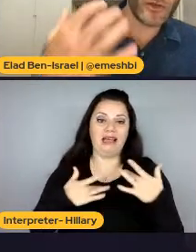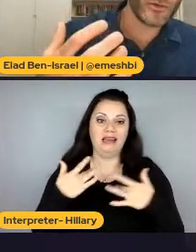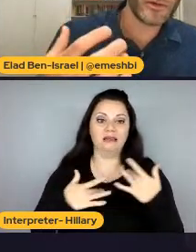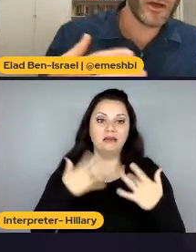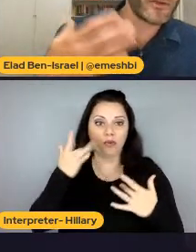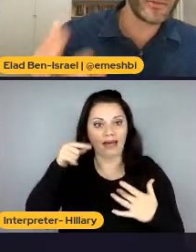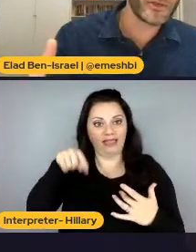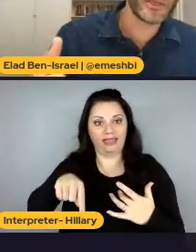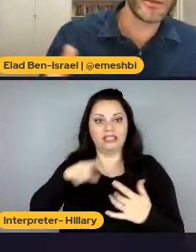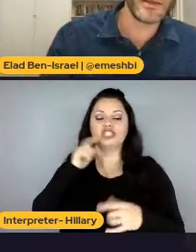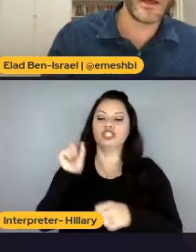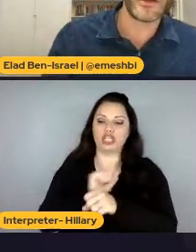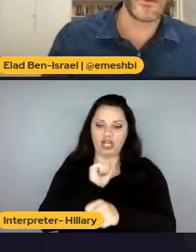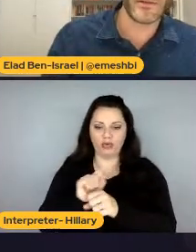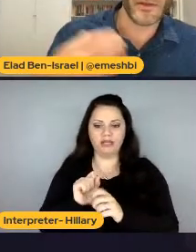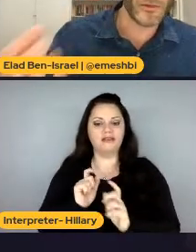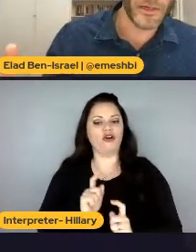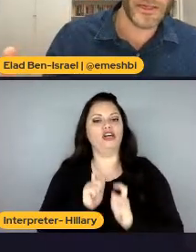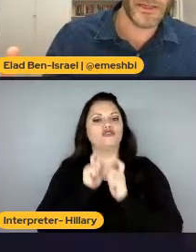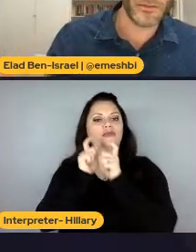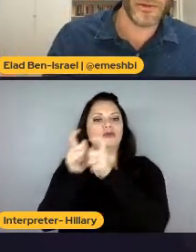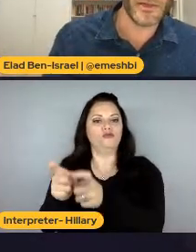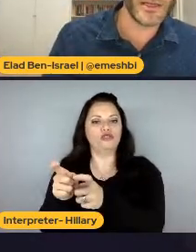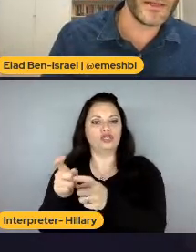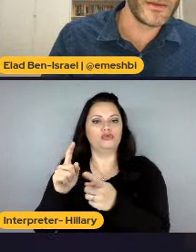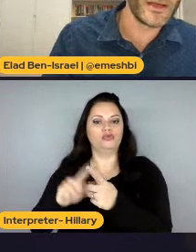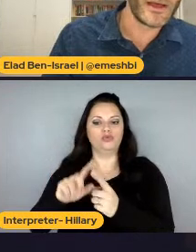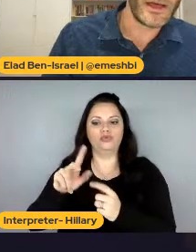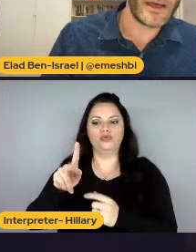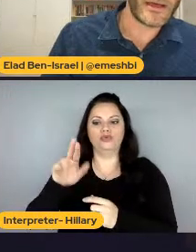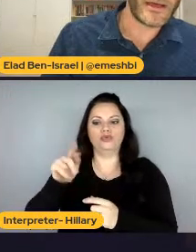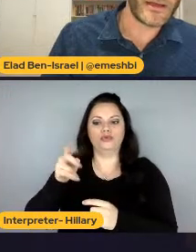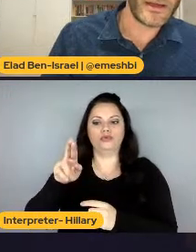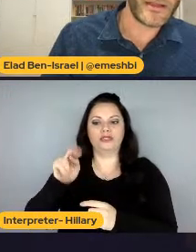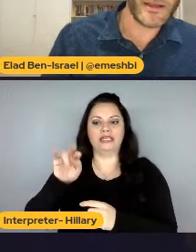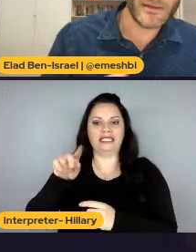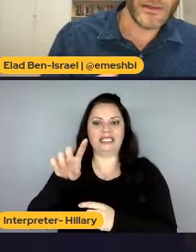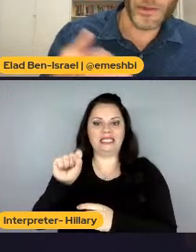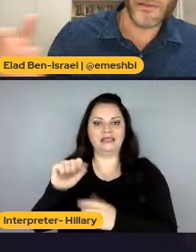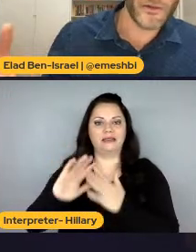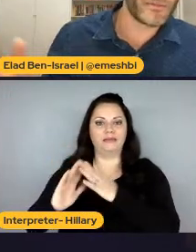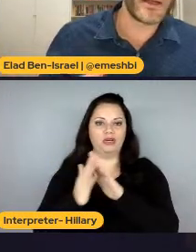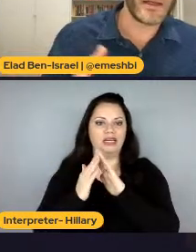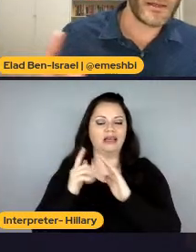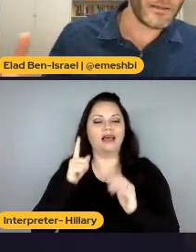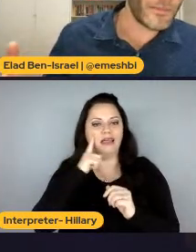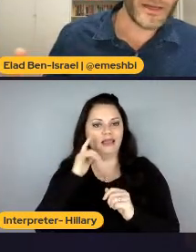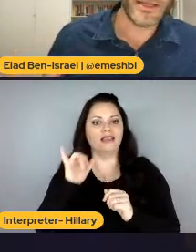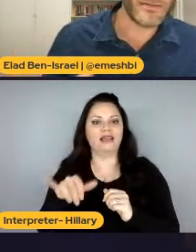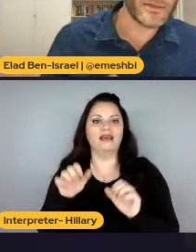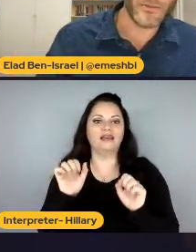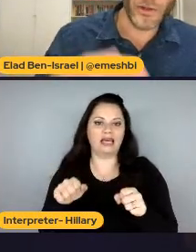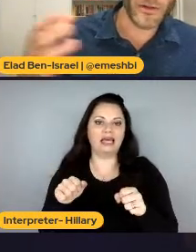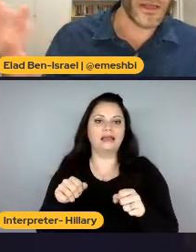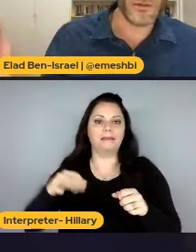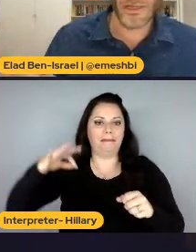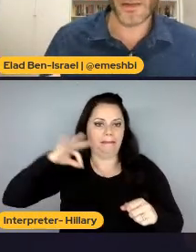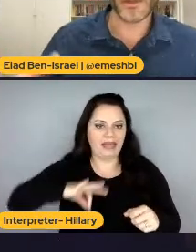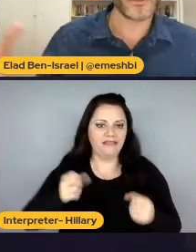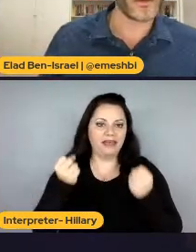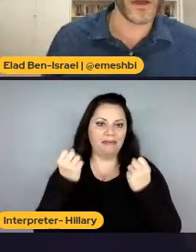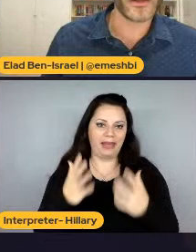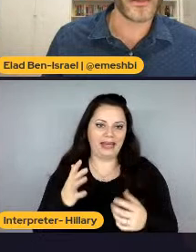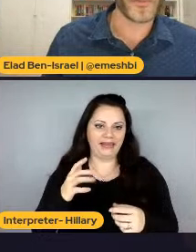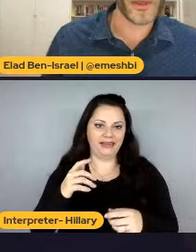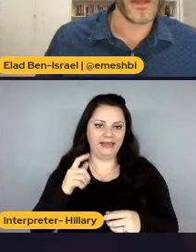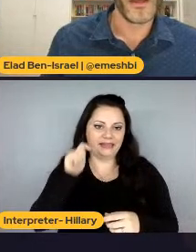a genuine contribution to the Kubernetes community, and I think it can benefit many teams, whether they use